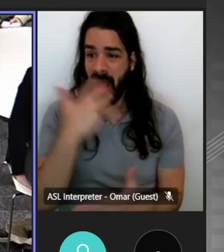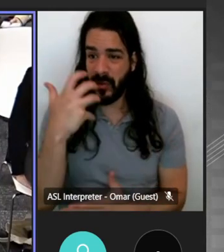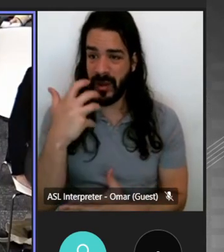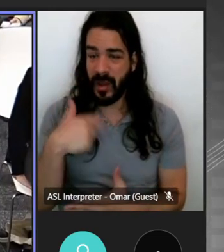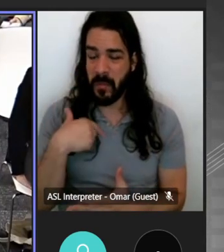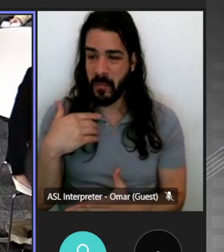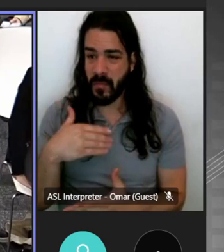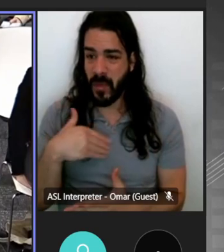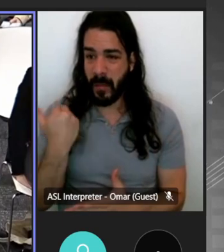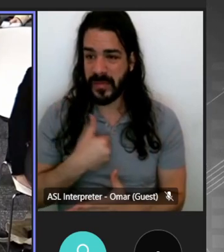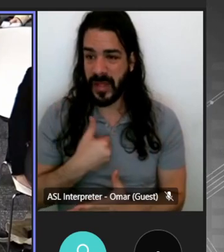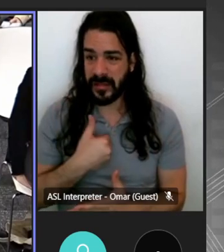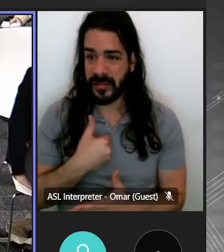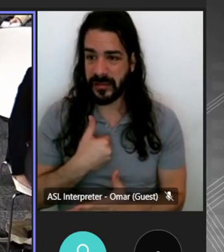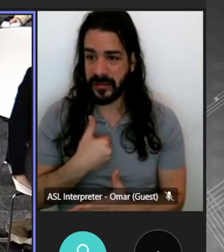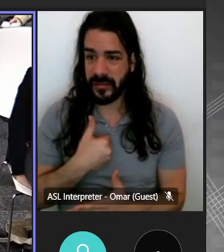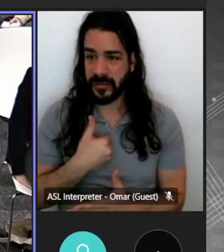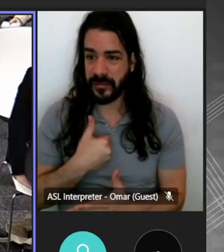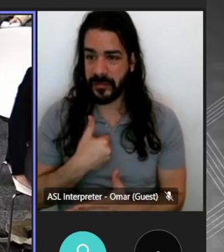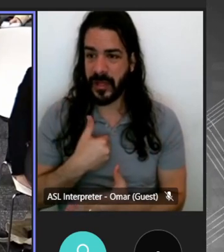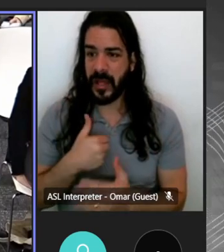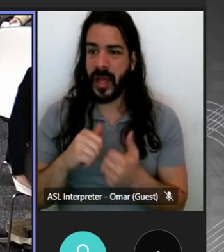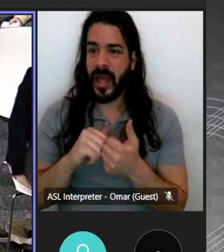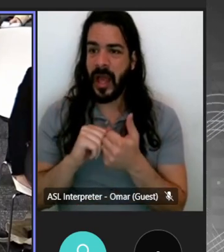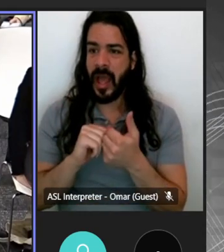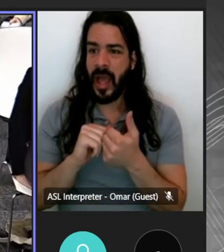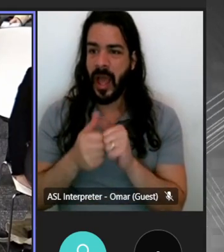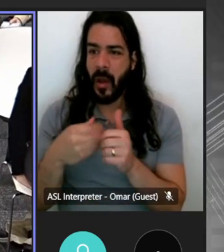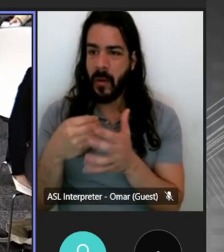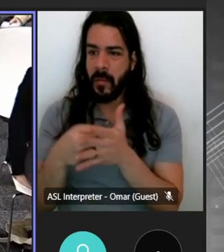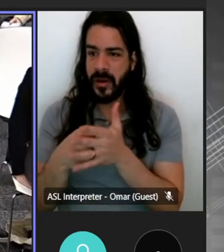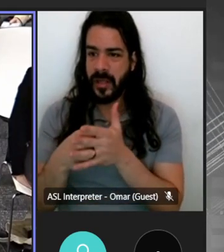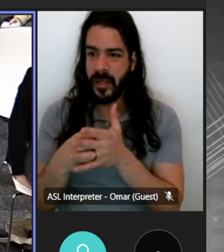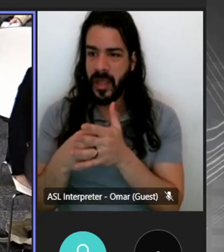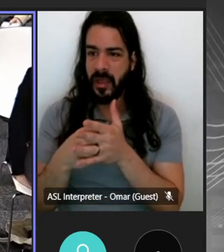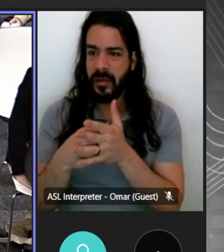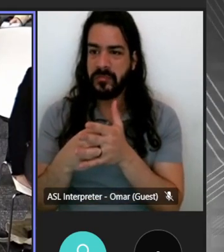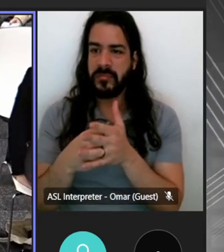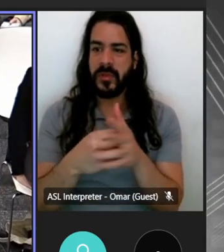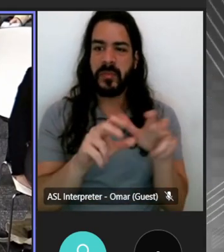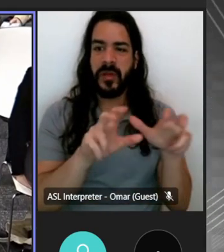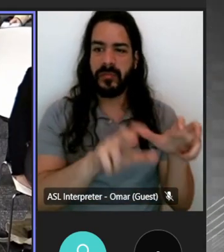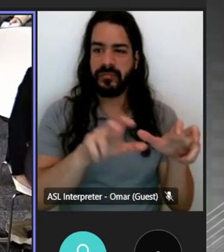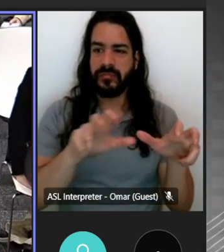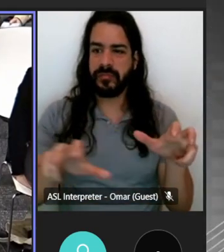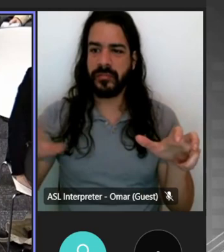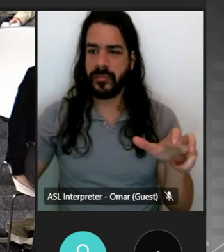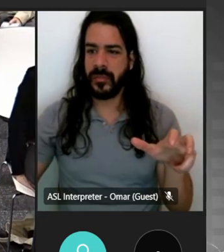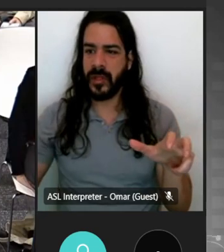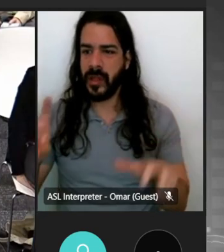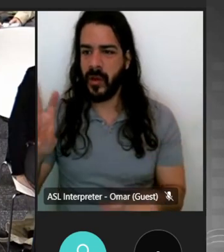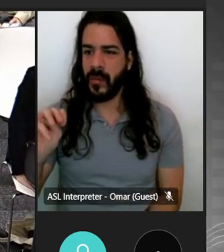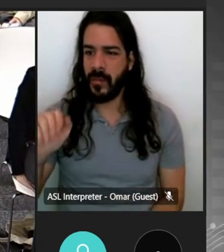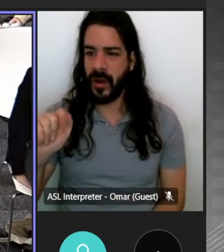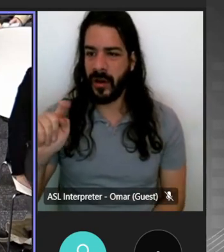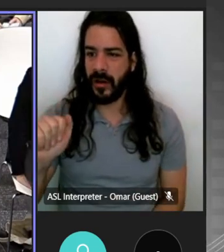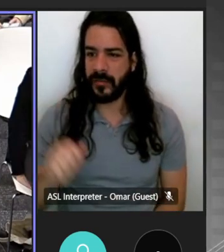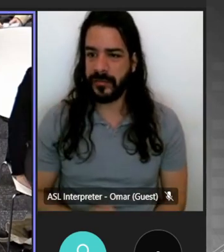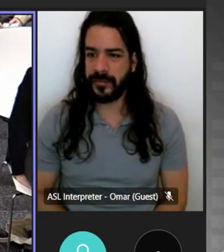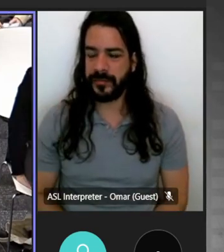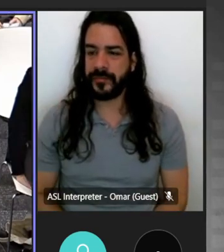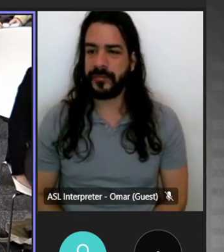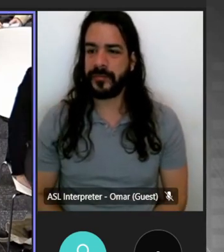I am very angry and upset with the way money is being allocated